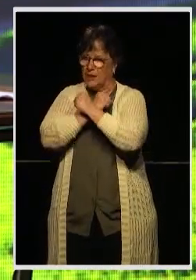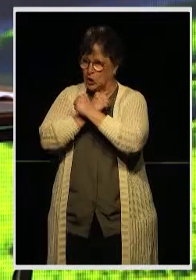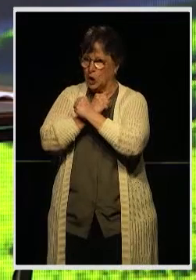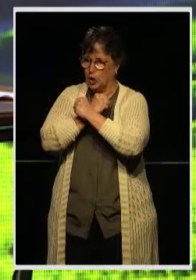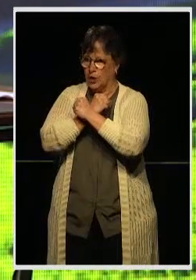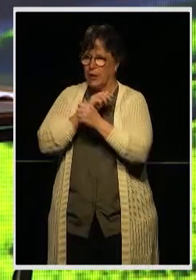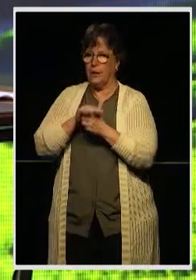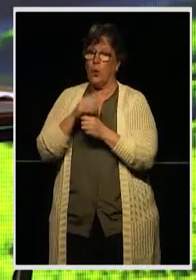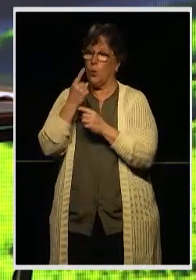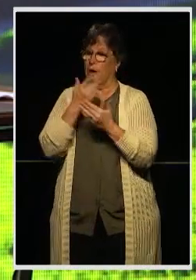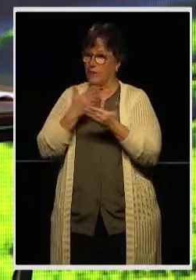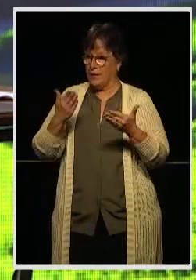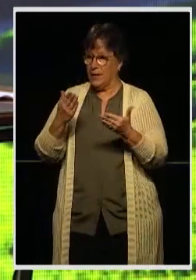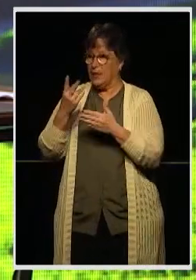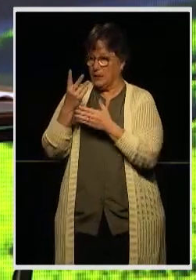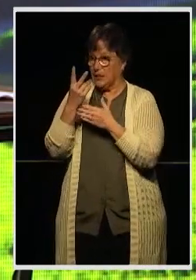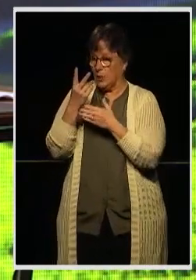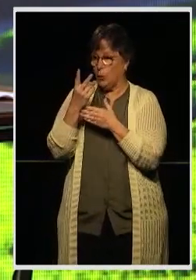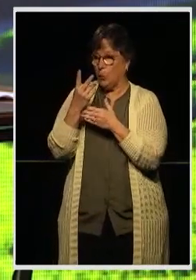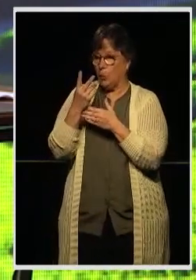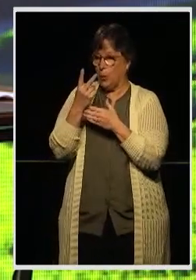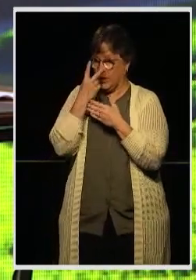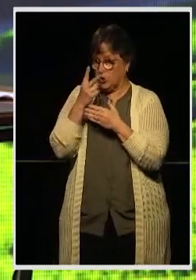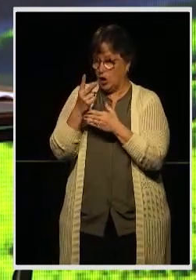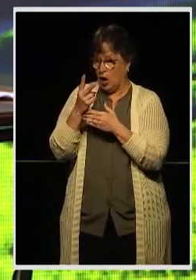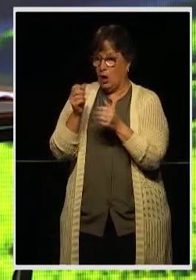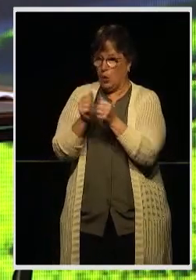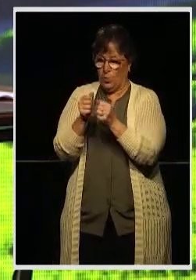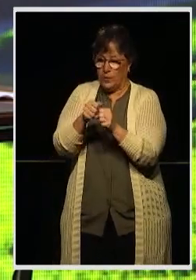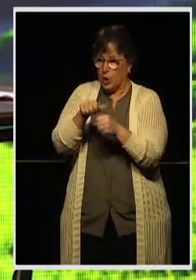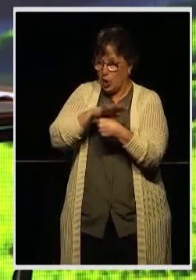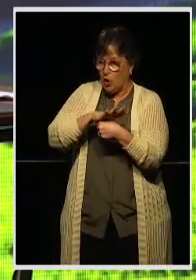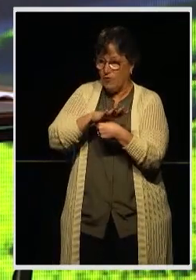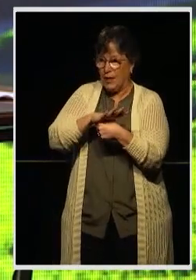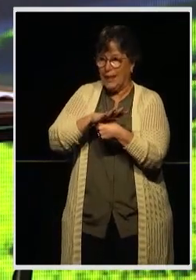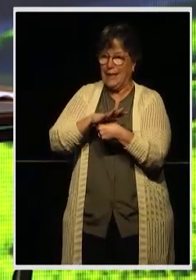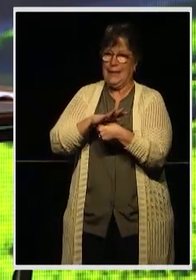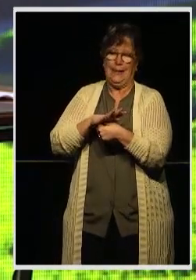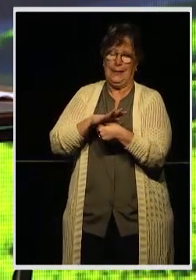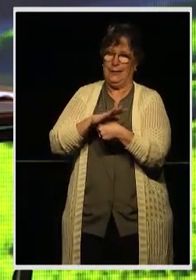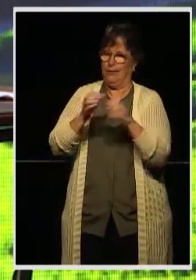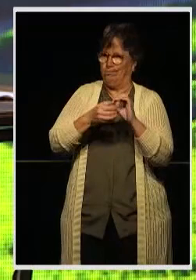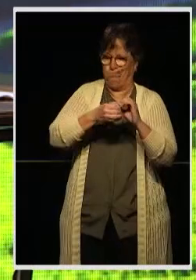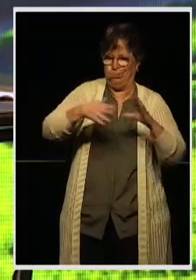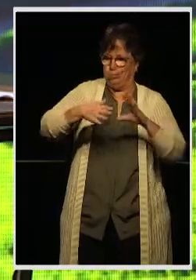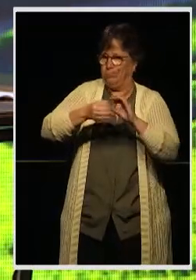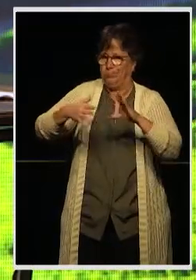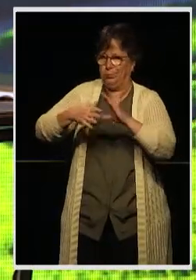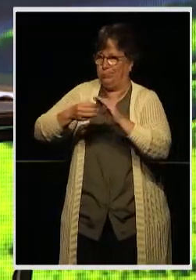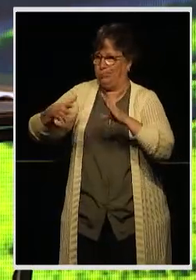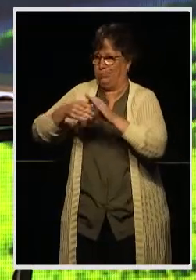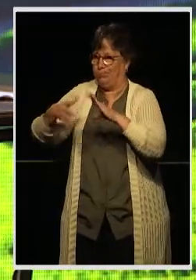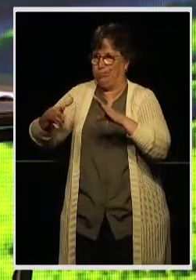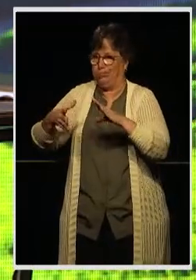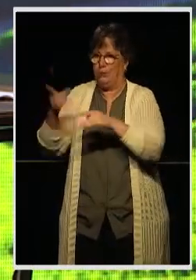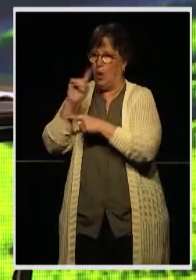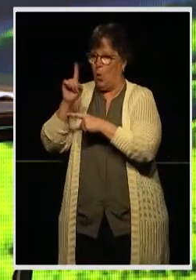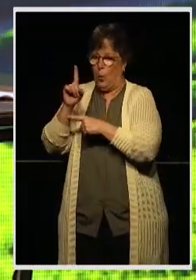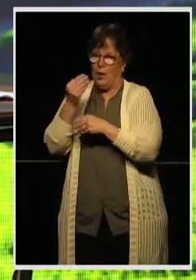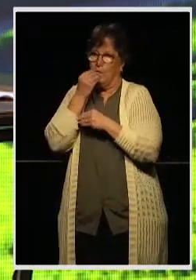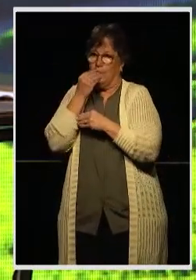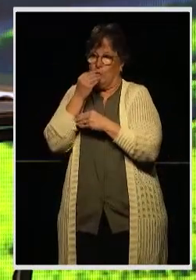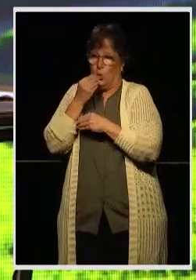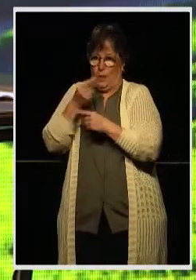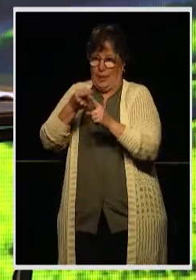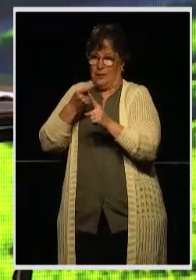with the pandemic was, you know, that the supply chain is breaking down. Also, food growers around the world